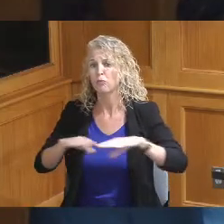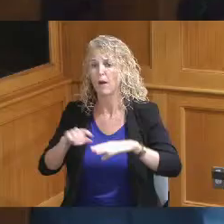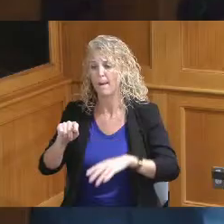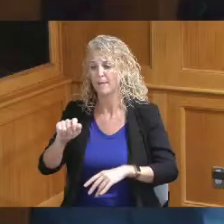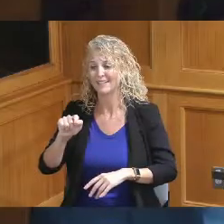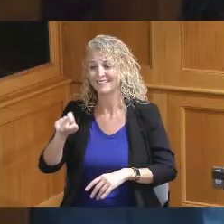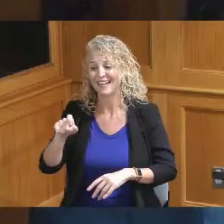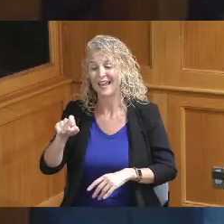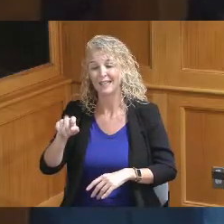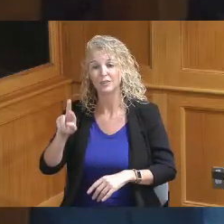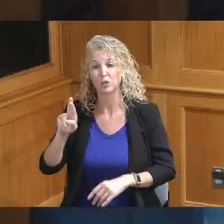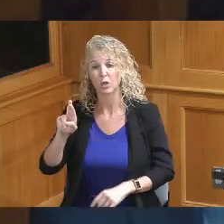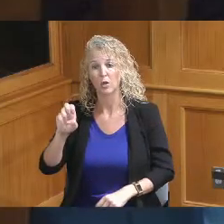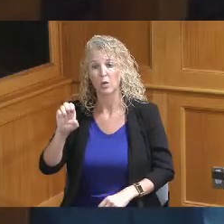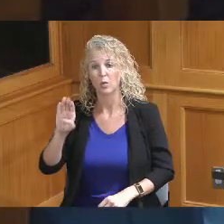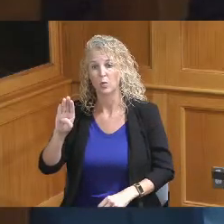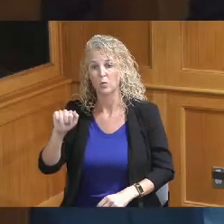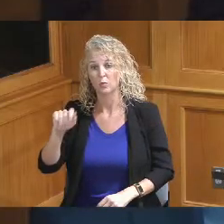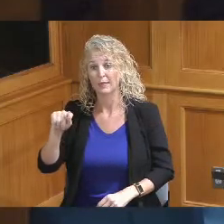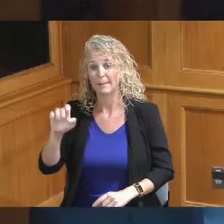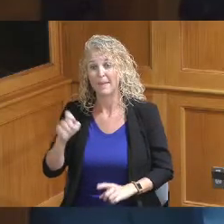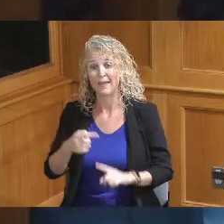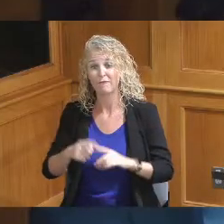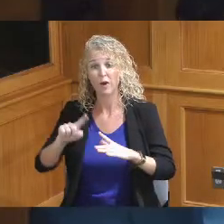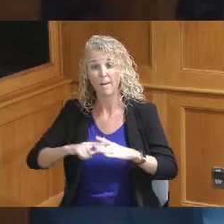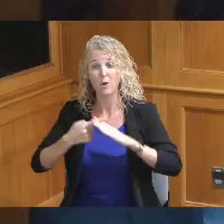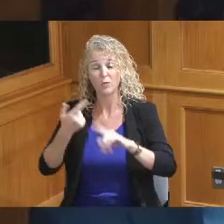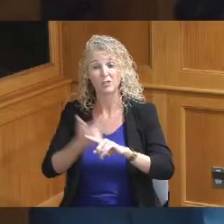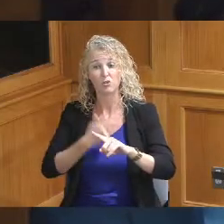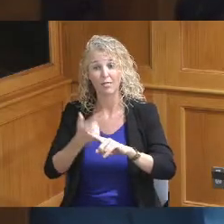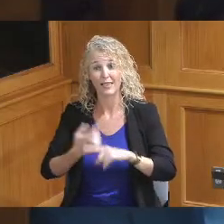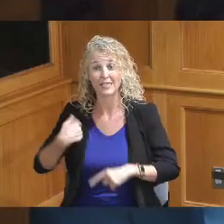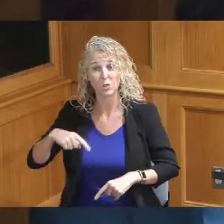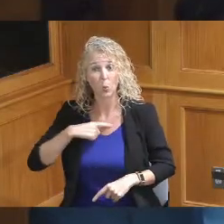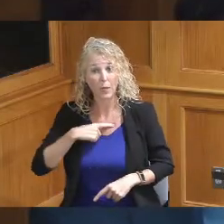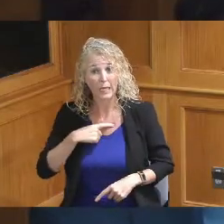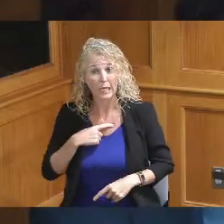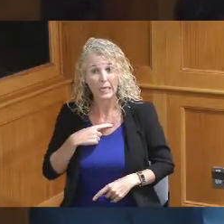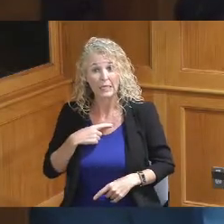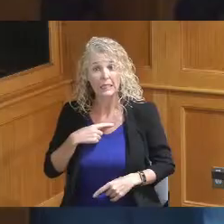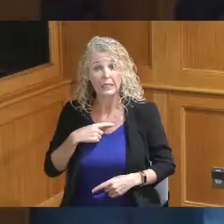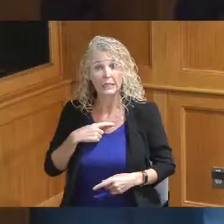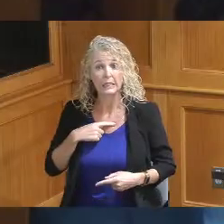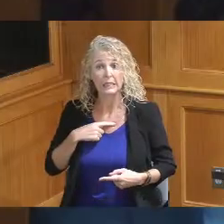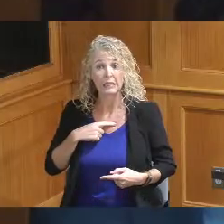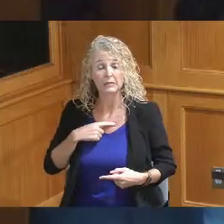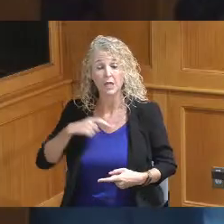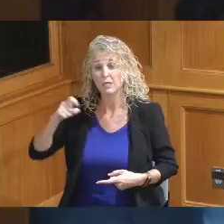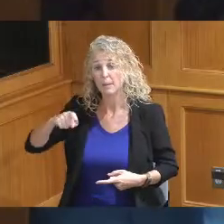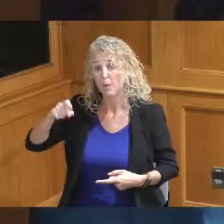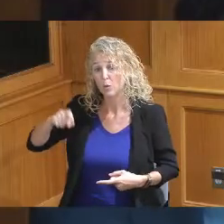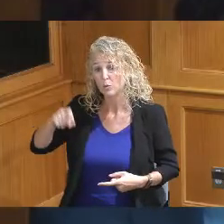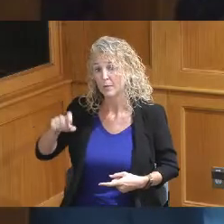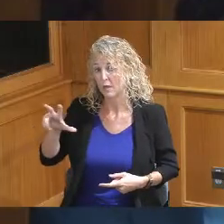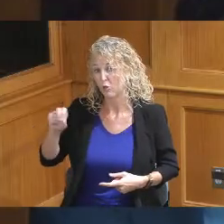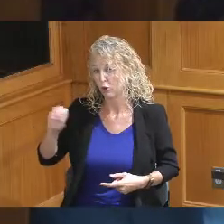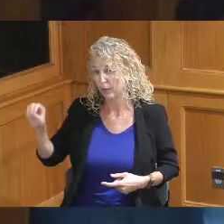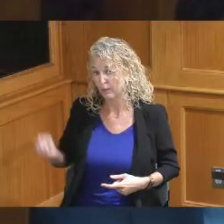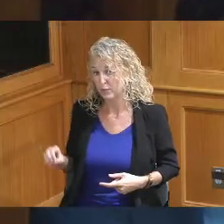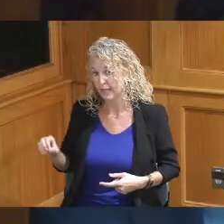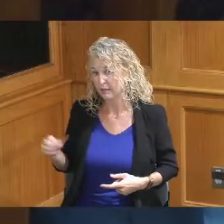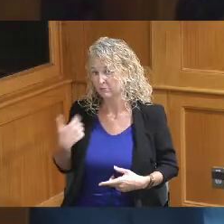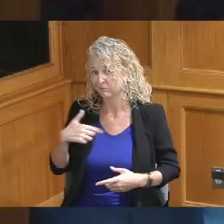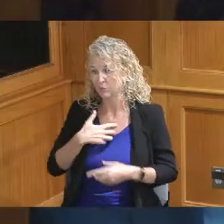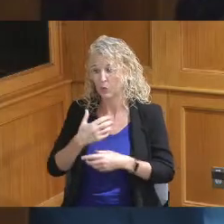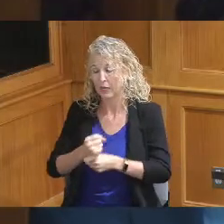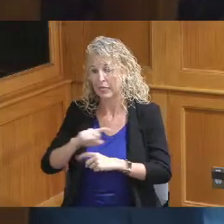to us from the original lease that was reduced or deferred?